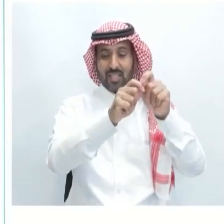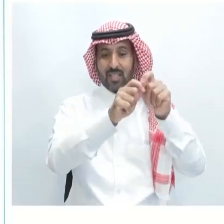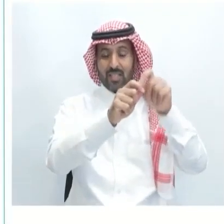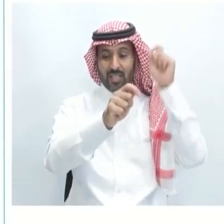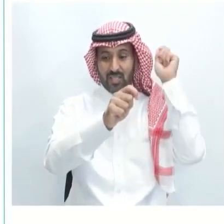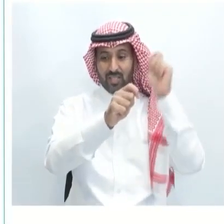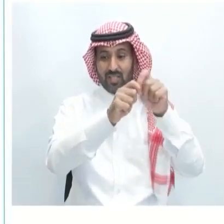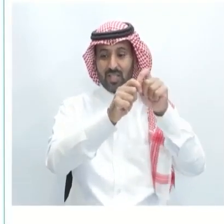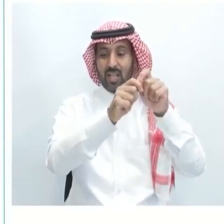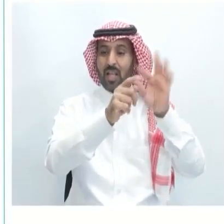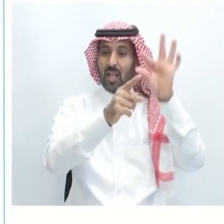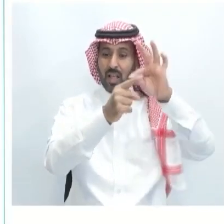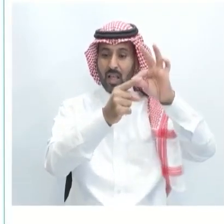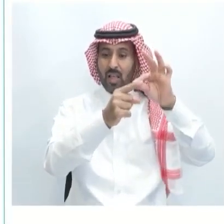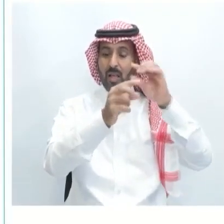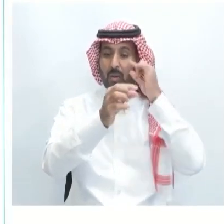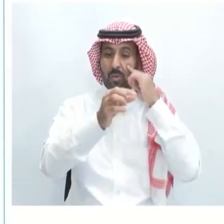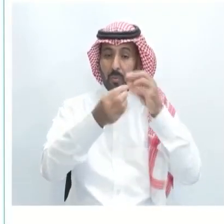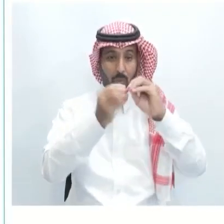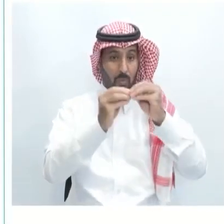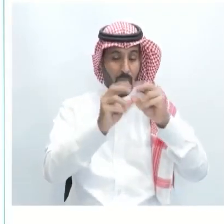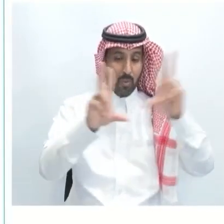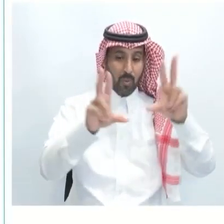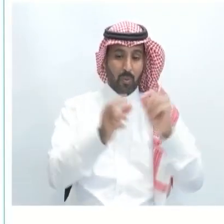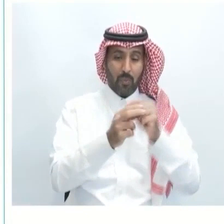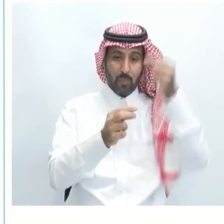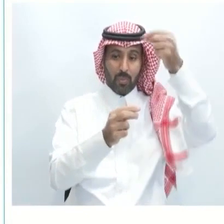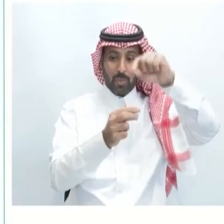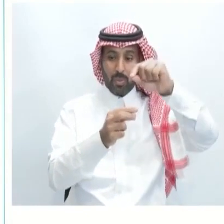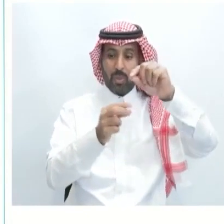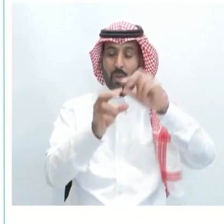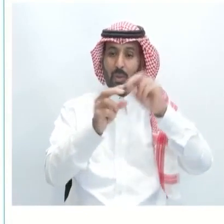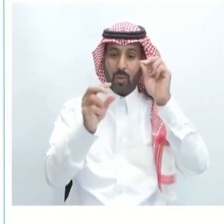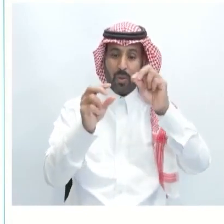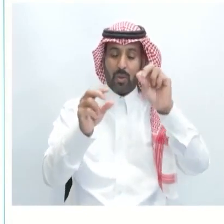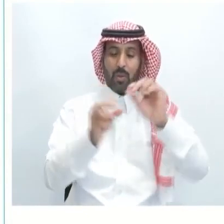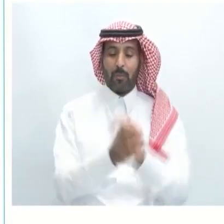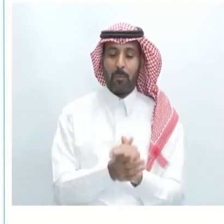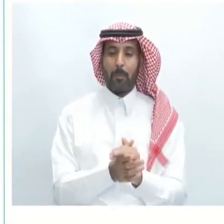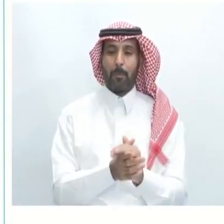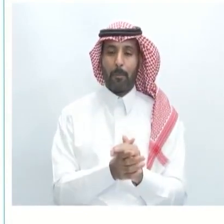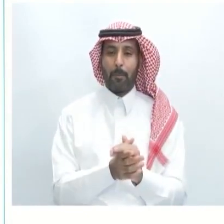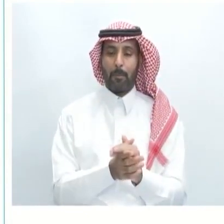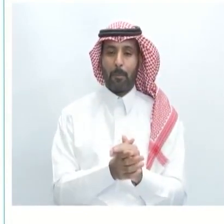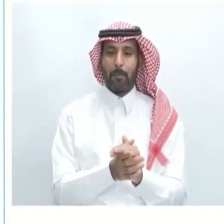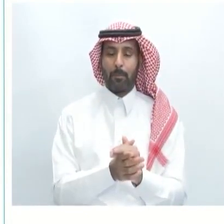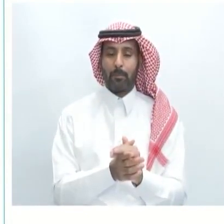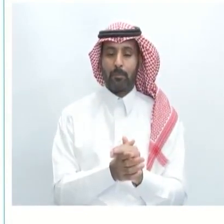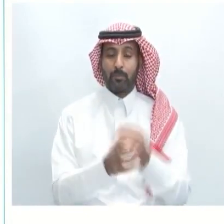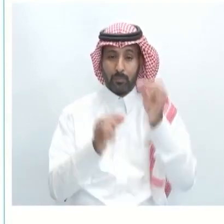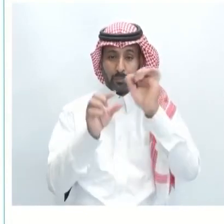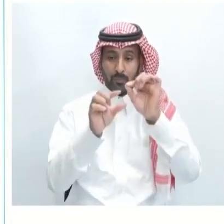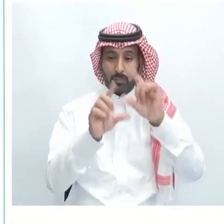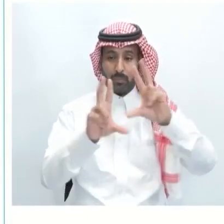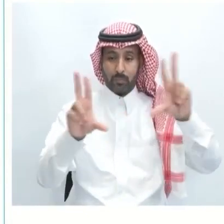nylon on the TV to become colored TV. So nylon stockings here. Swedish TV told people how they could convert their TVs